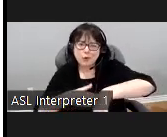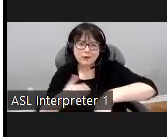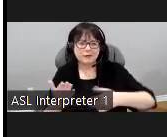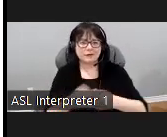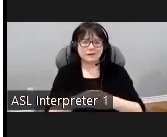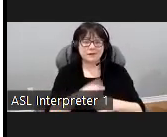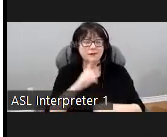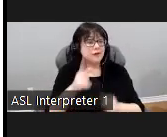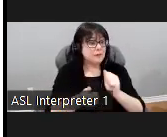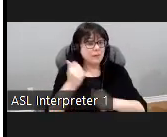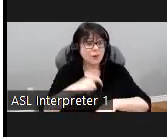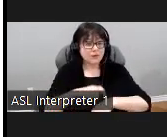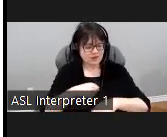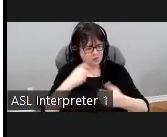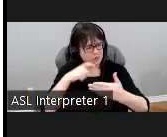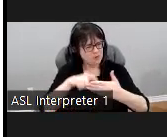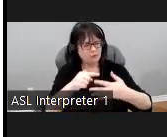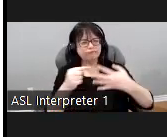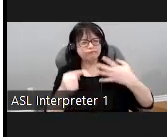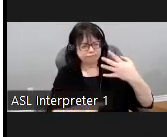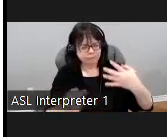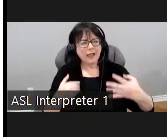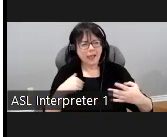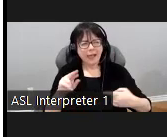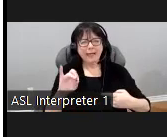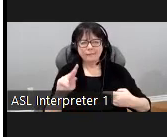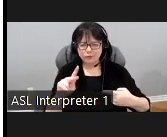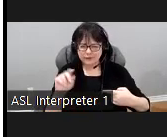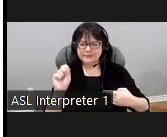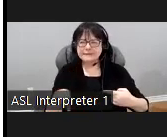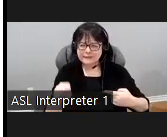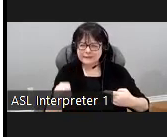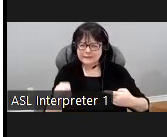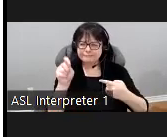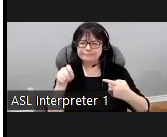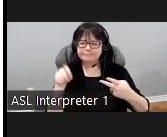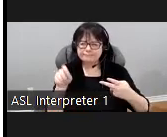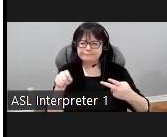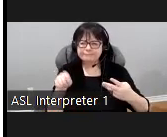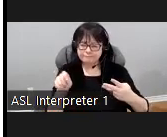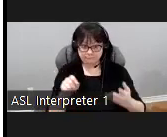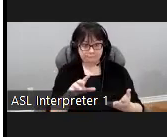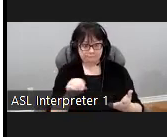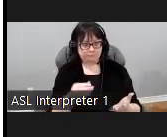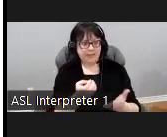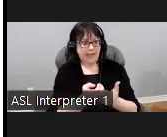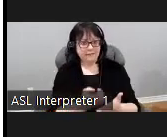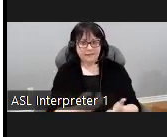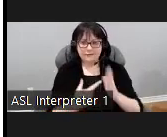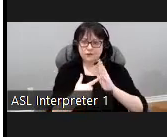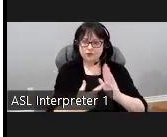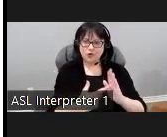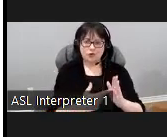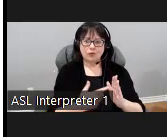markers. There are indications that have an evidence base to say this is a situation